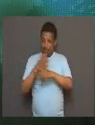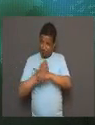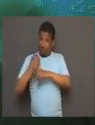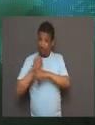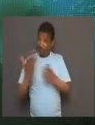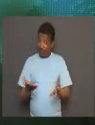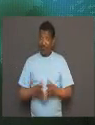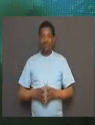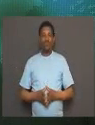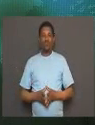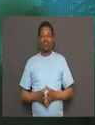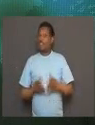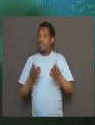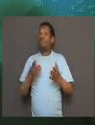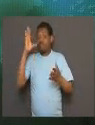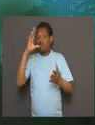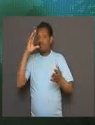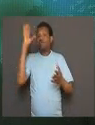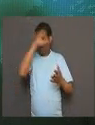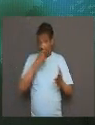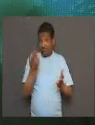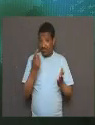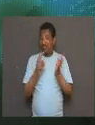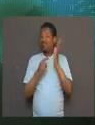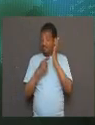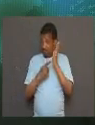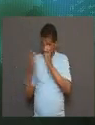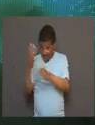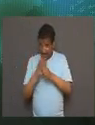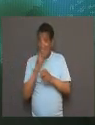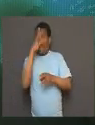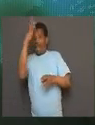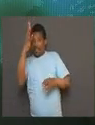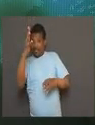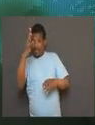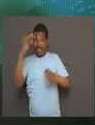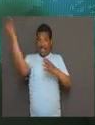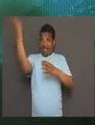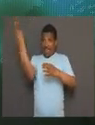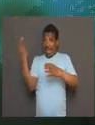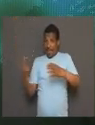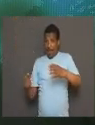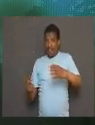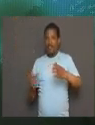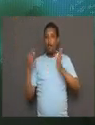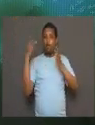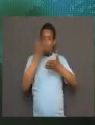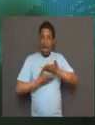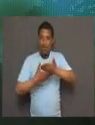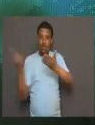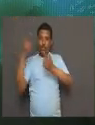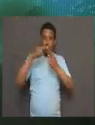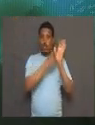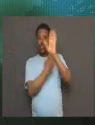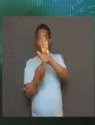this. Suppose that you are creating a diagrammatic map to show